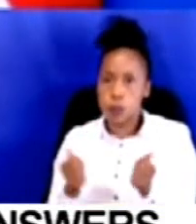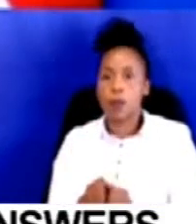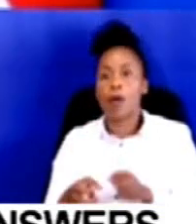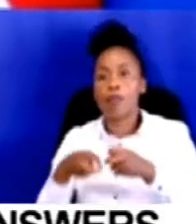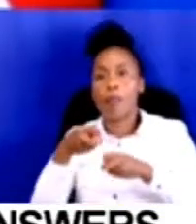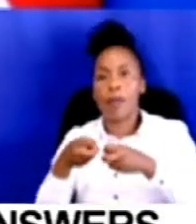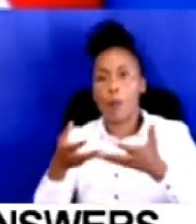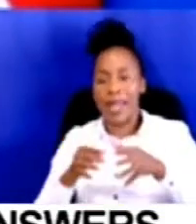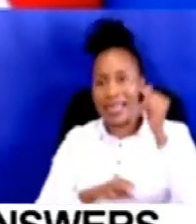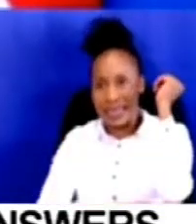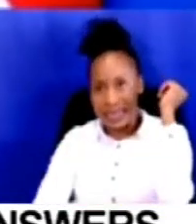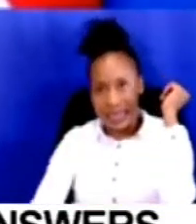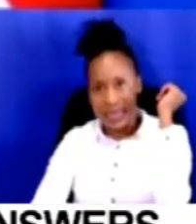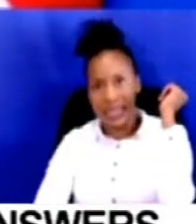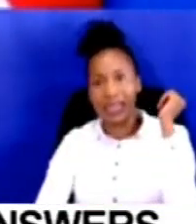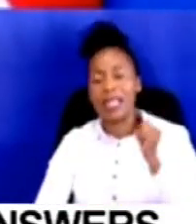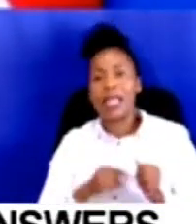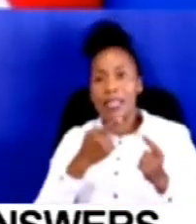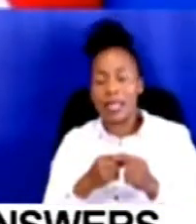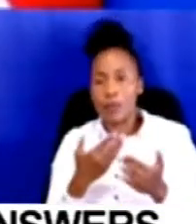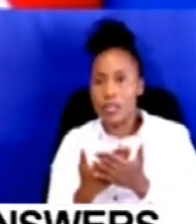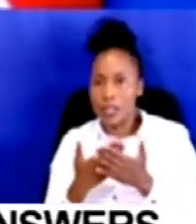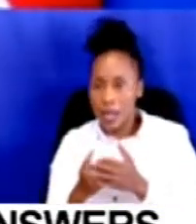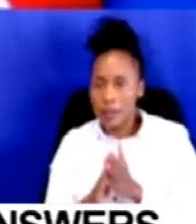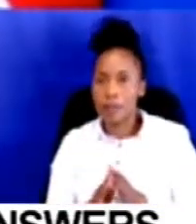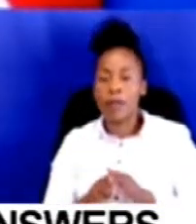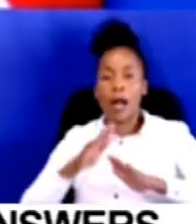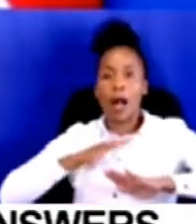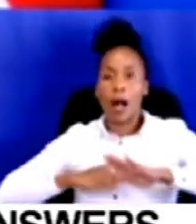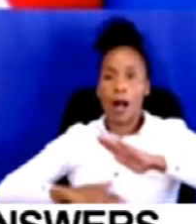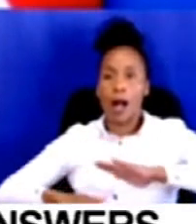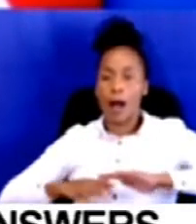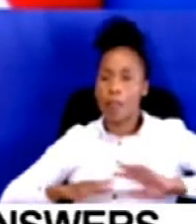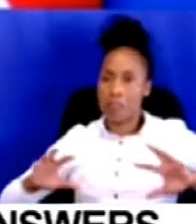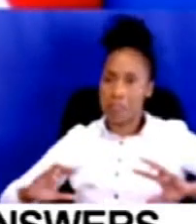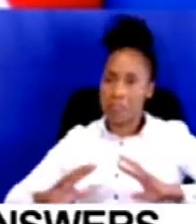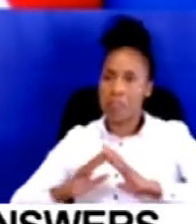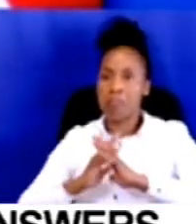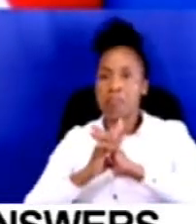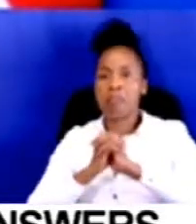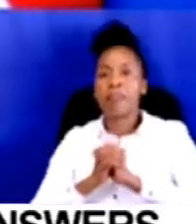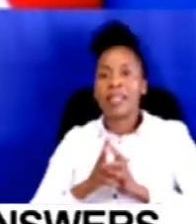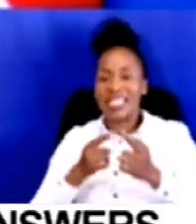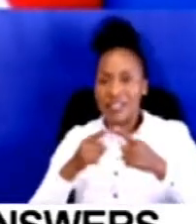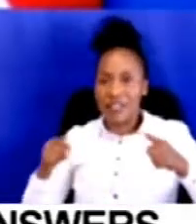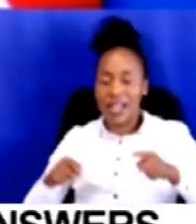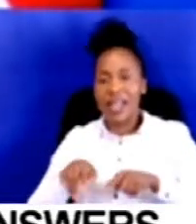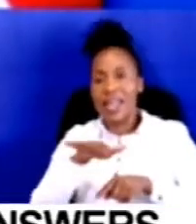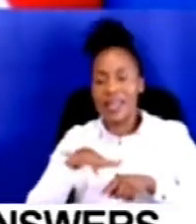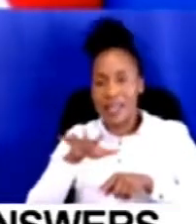who have supported efforts to restore calm in various affected areas during